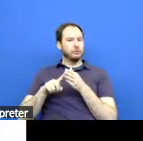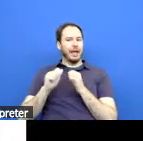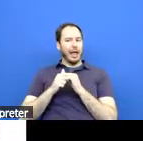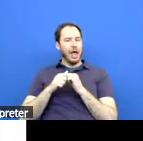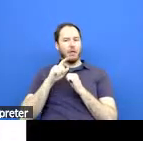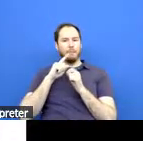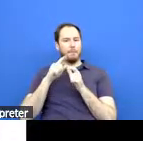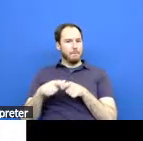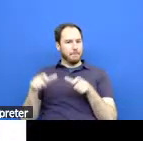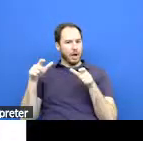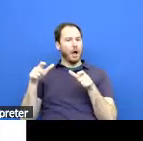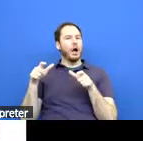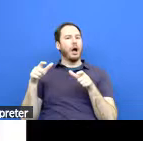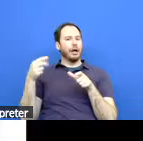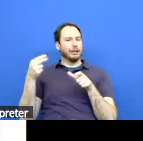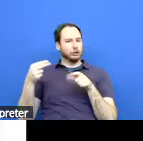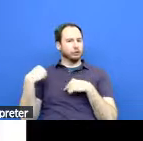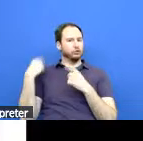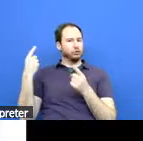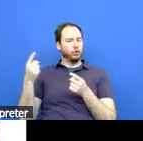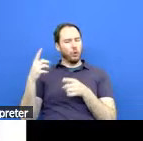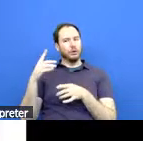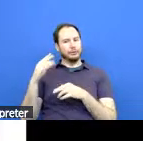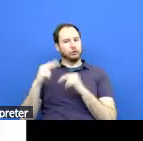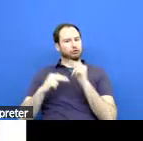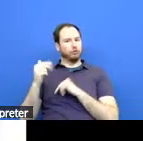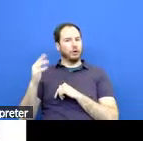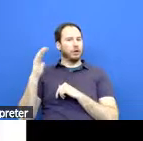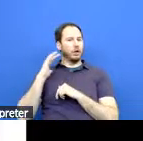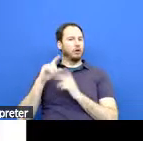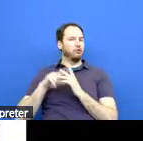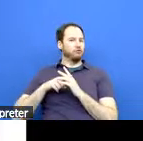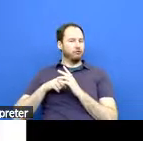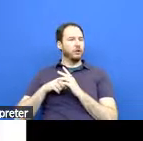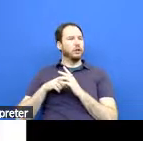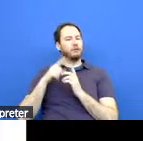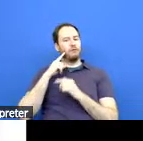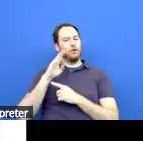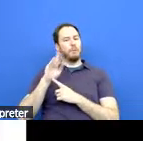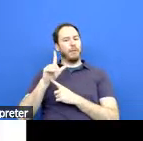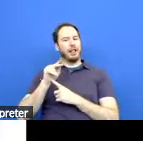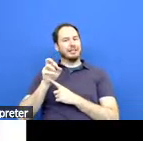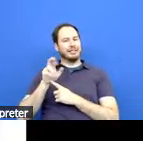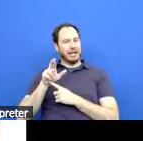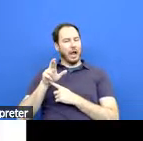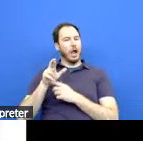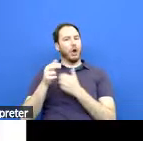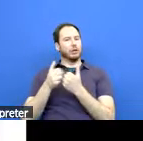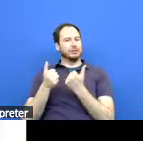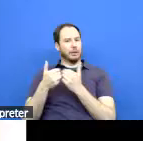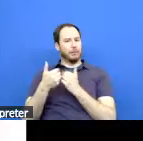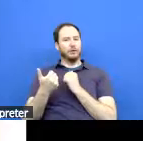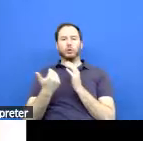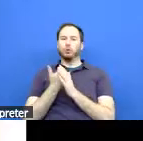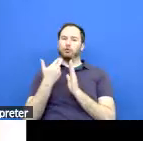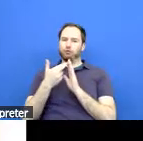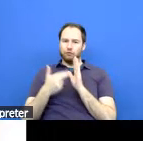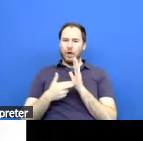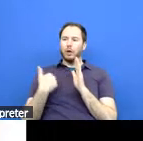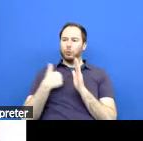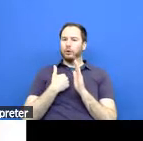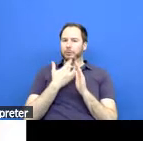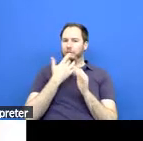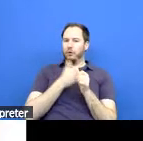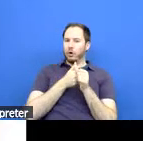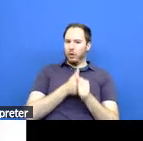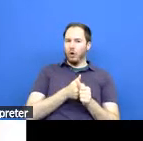pond. And that pond was created as part of the original subdivision of Bell Tower. With the new regulations in place, we're going to work closely